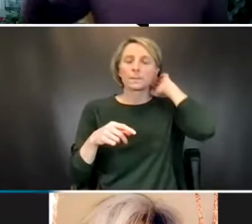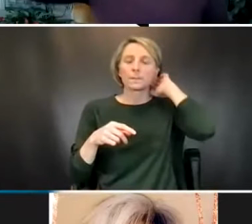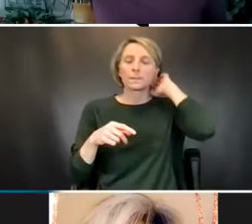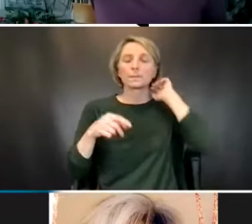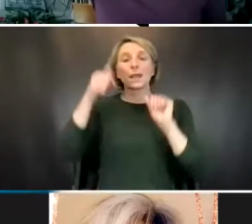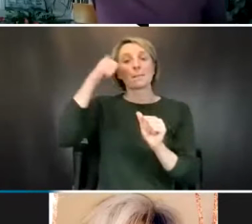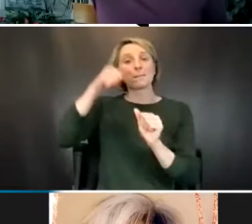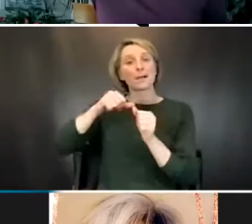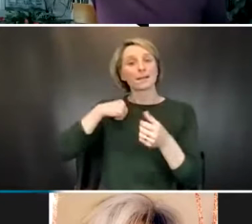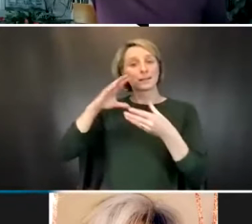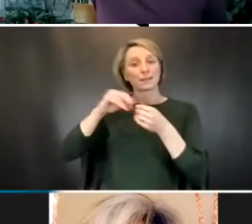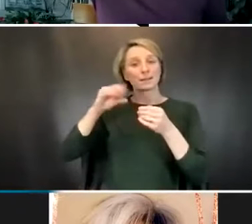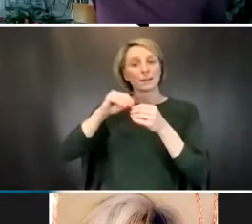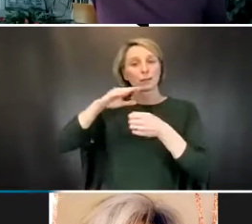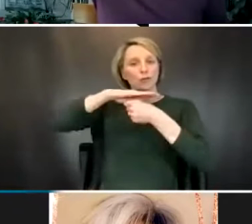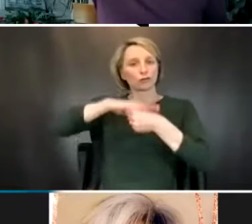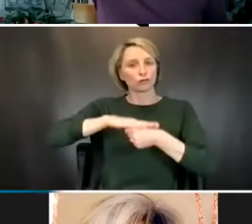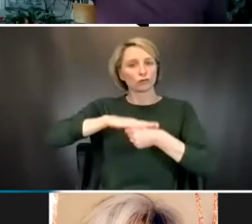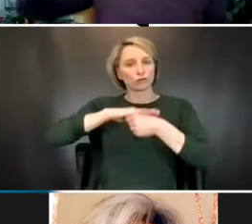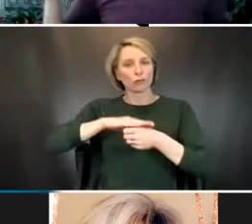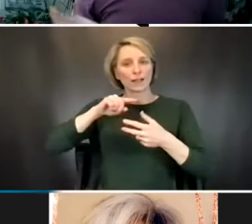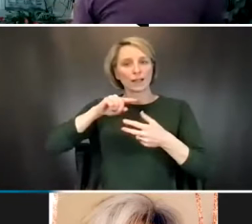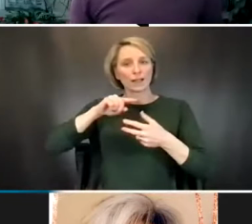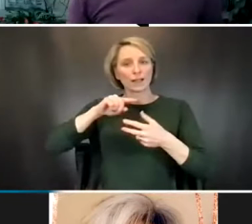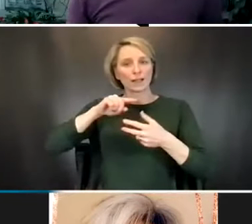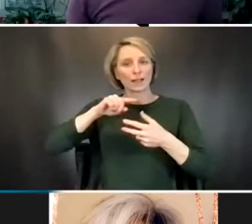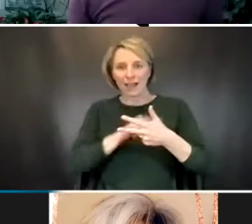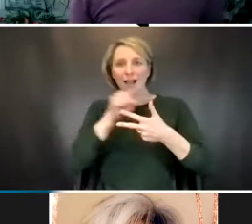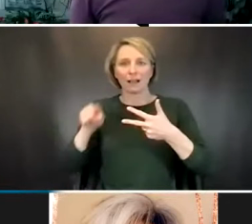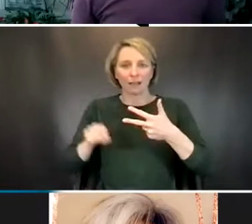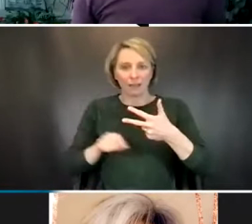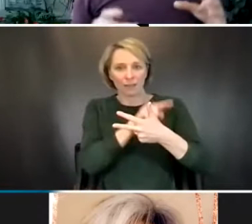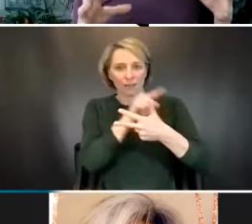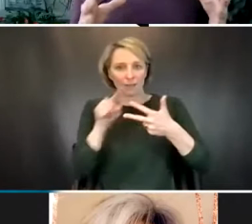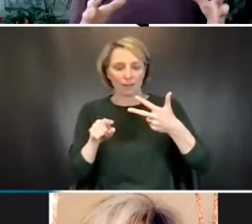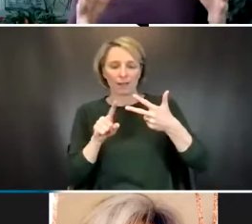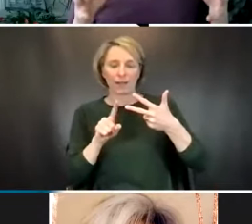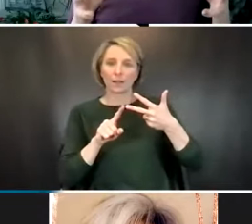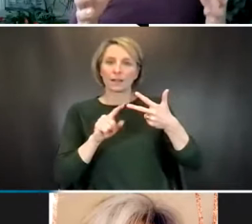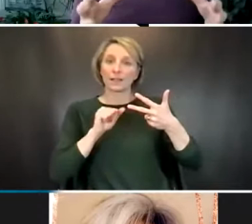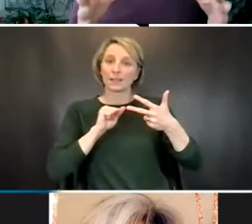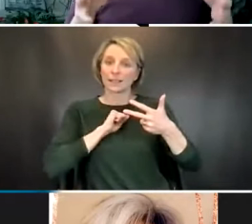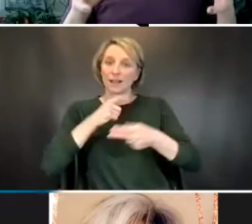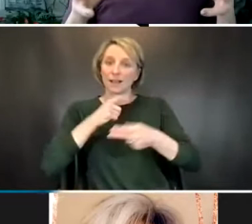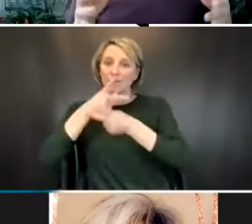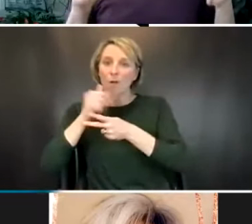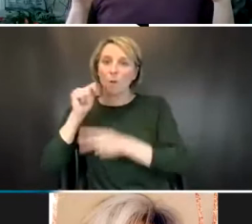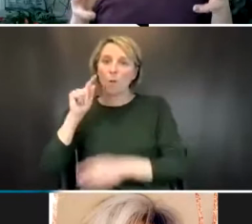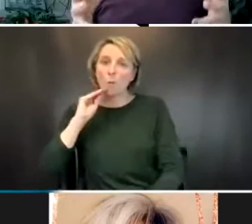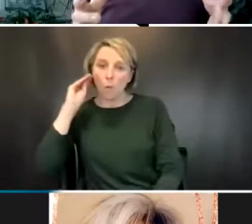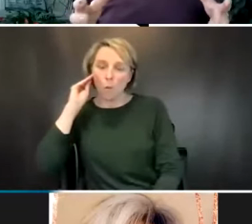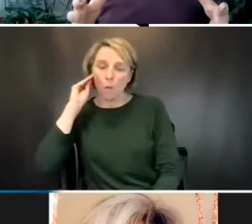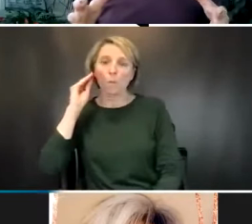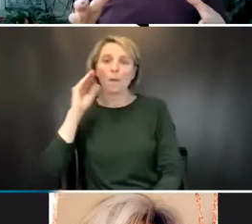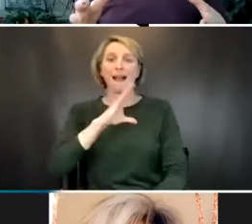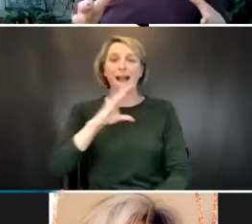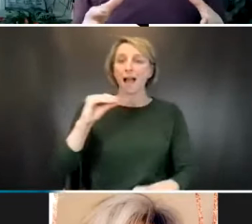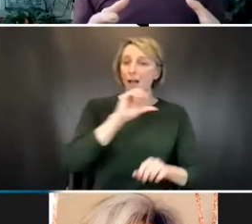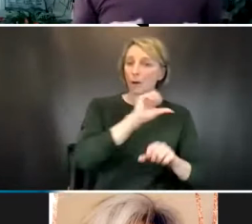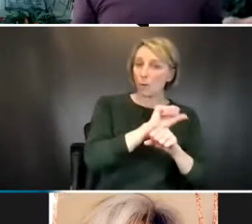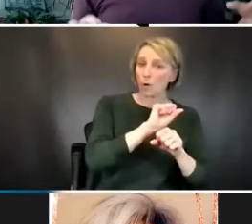response cycle, self-care at home and at work, if you can create a little place of calm.